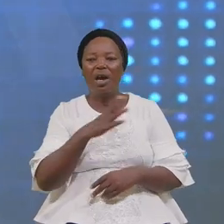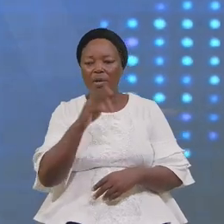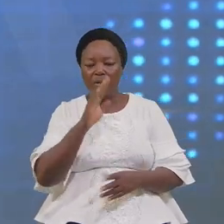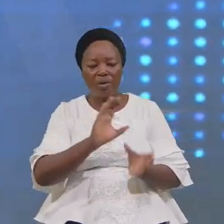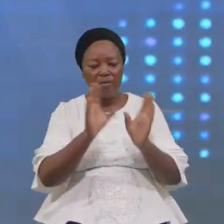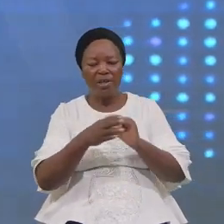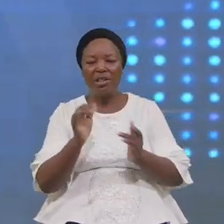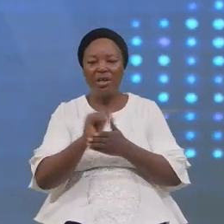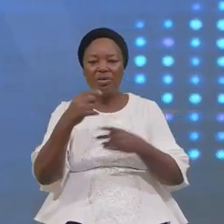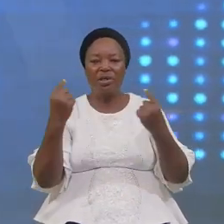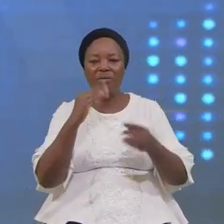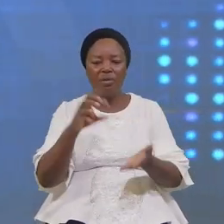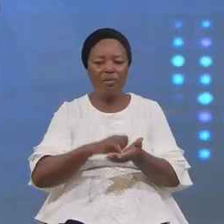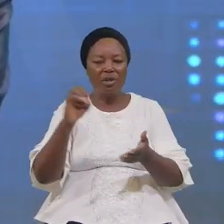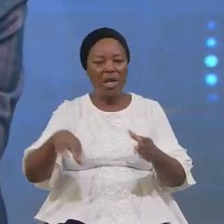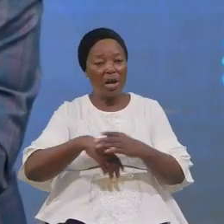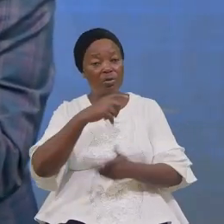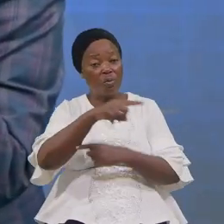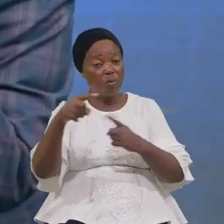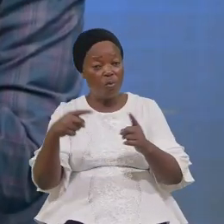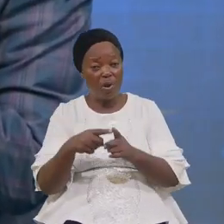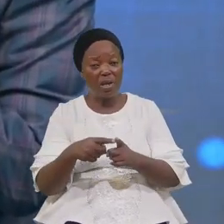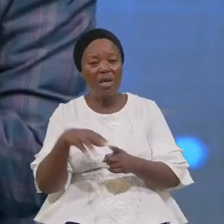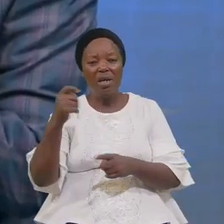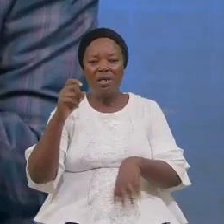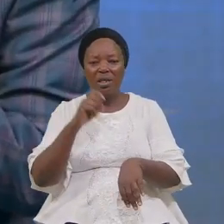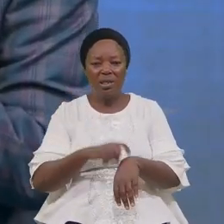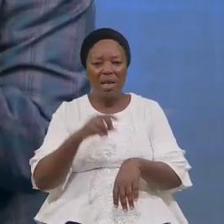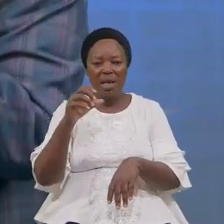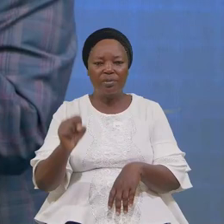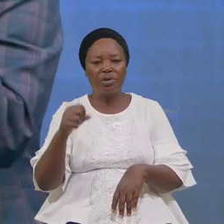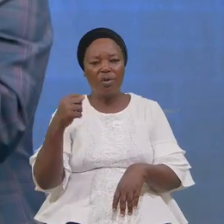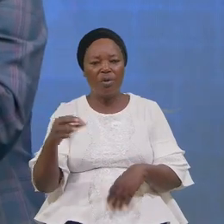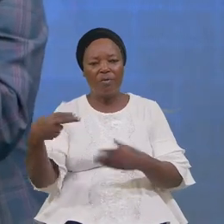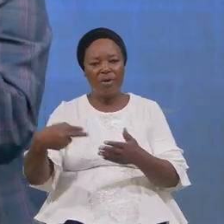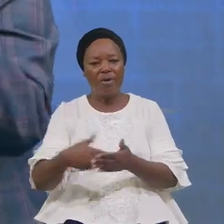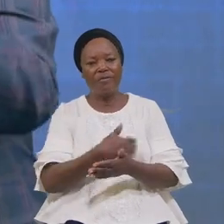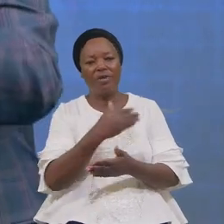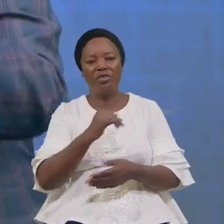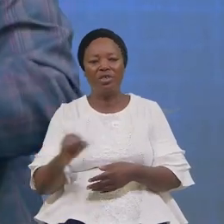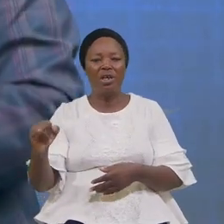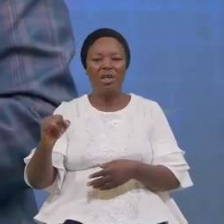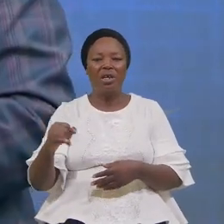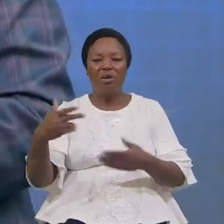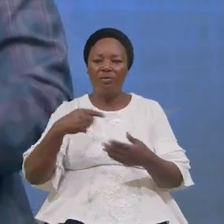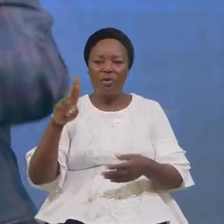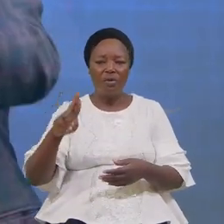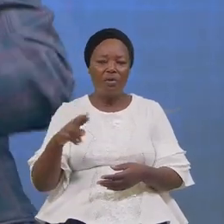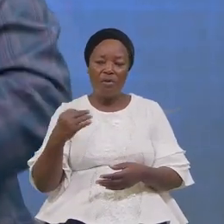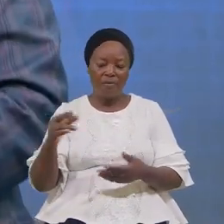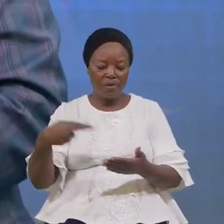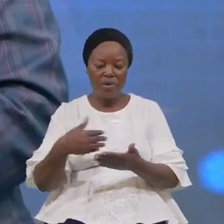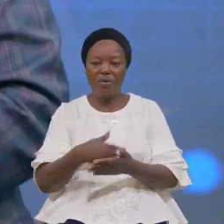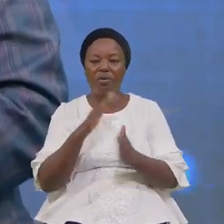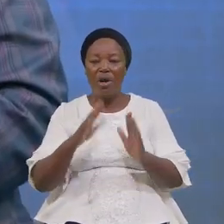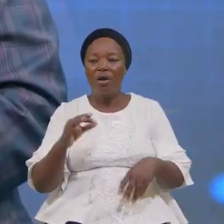may be blotted out, when the time of refreshing, of renewal, the